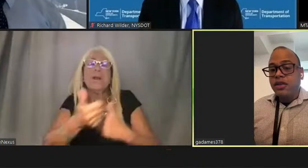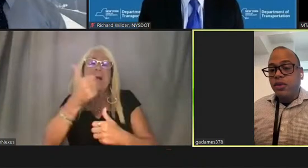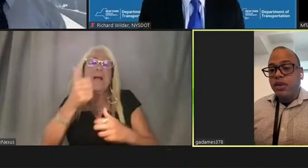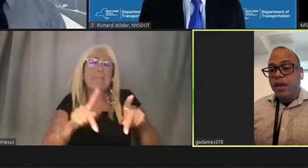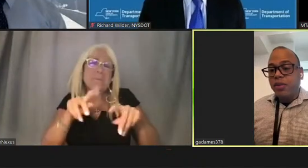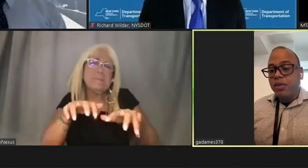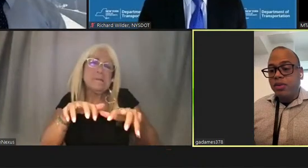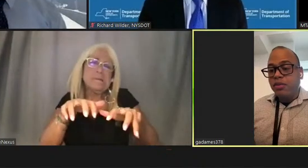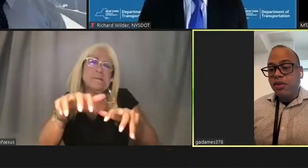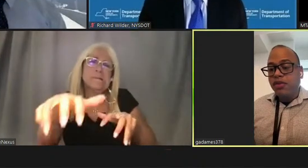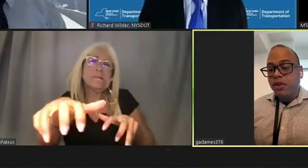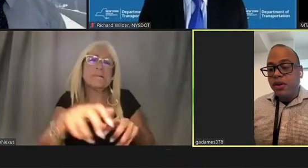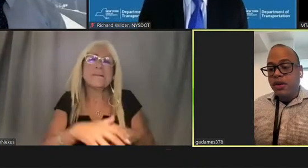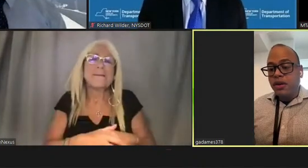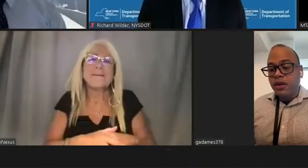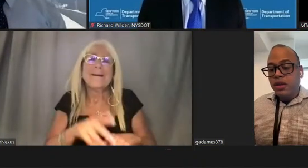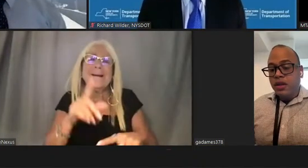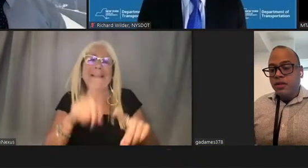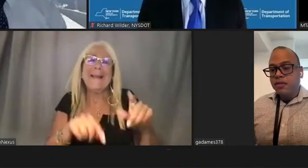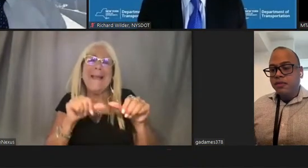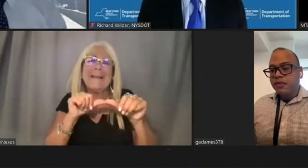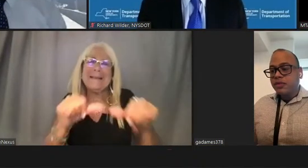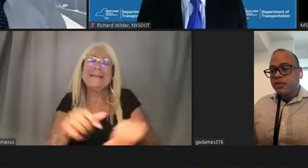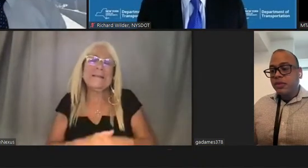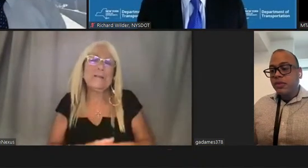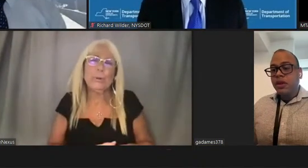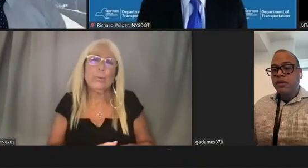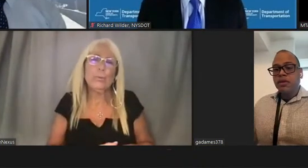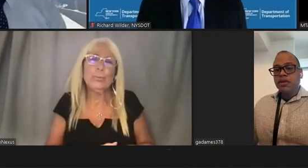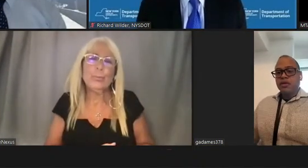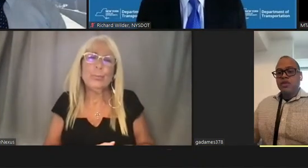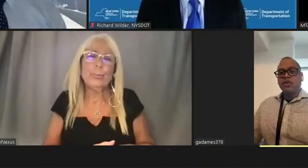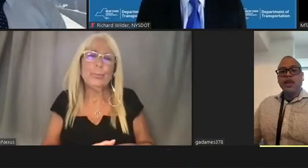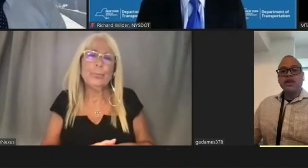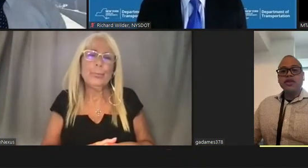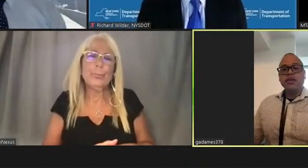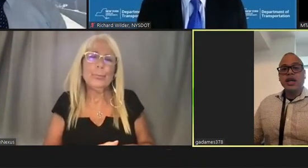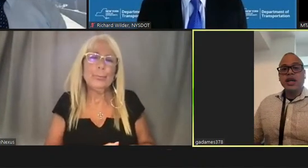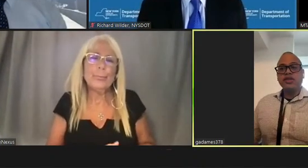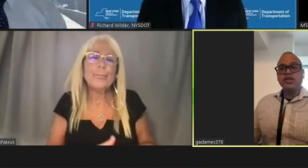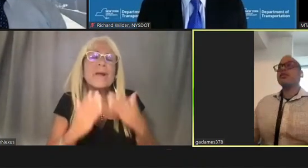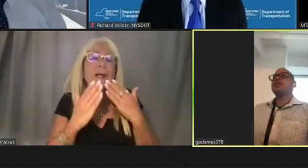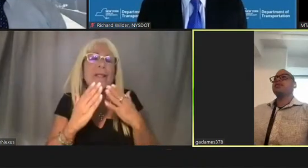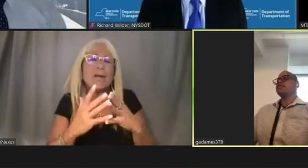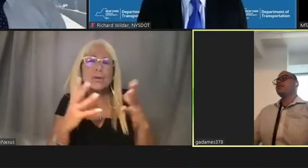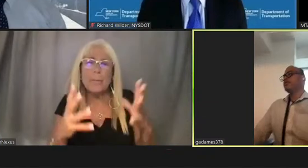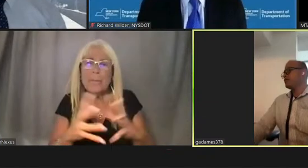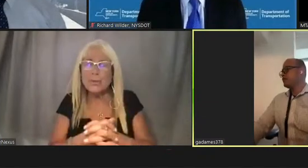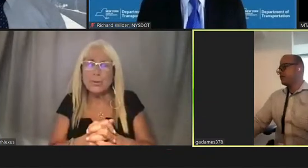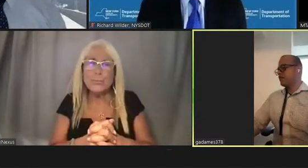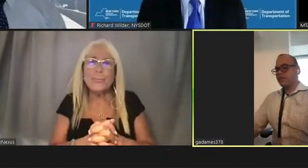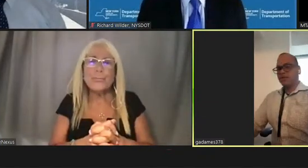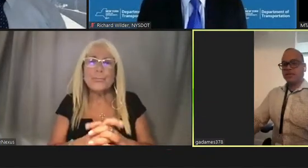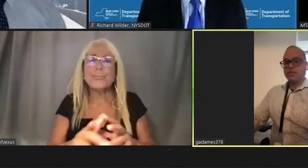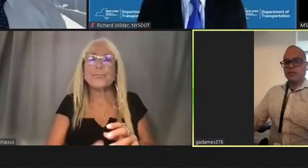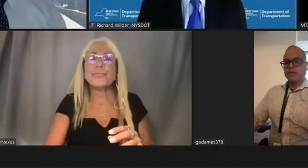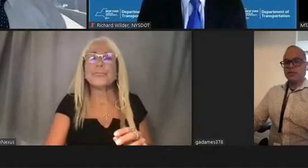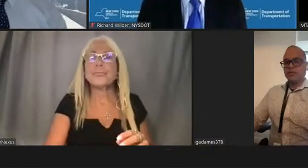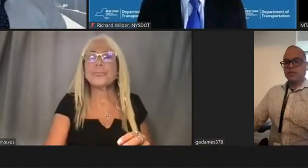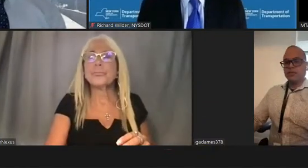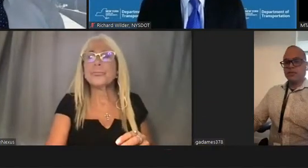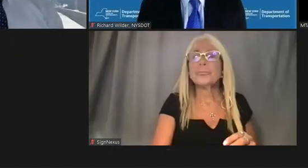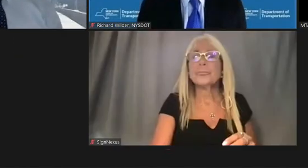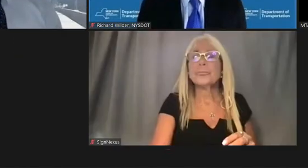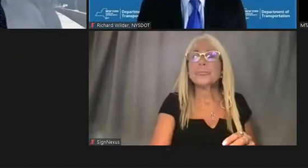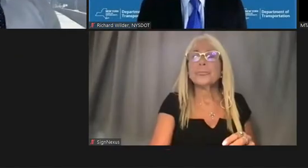this will not be able to move forward include your remarks so thank you so much our next